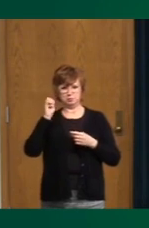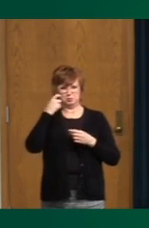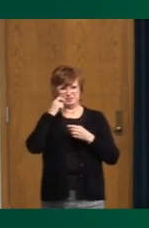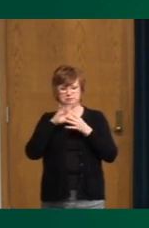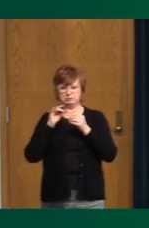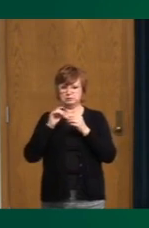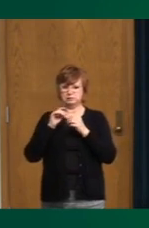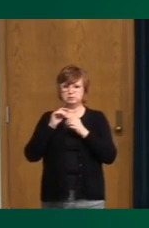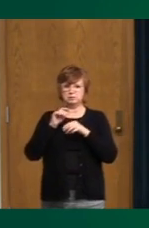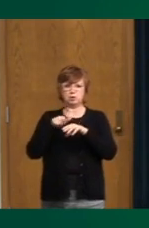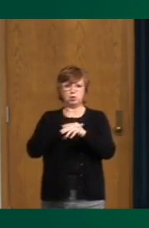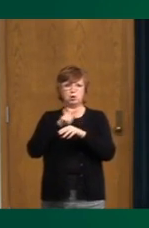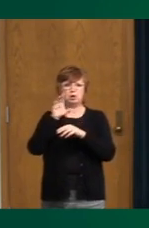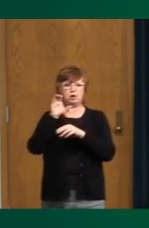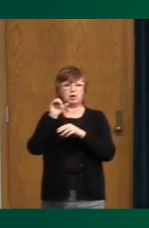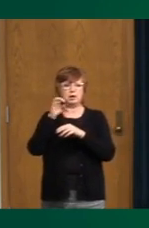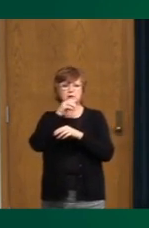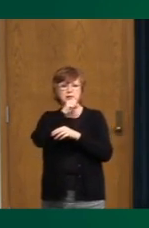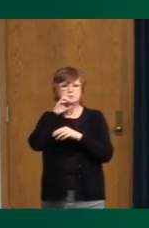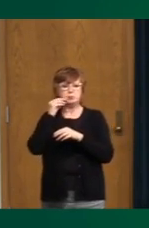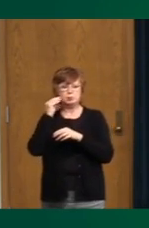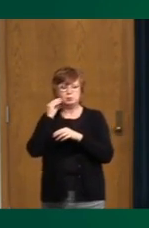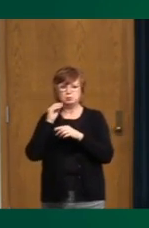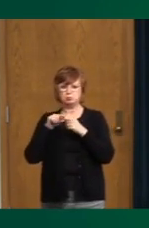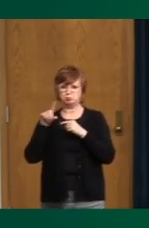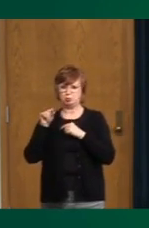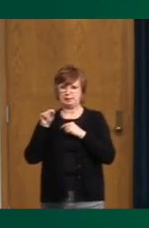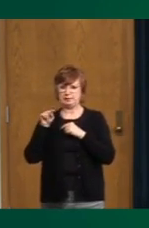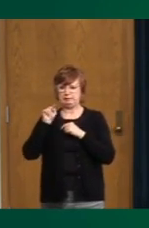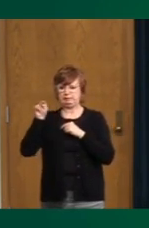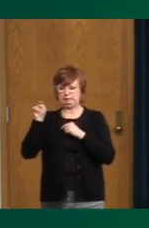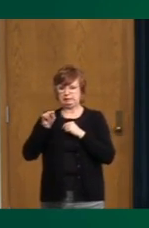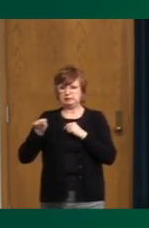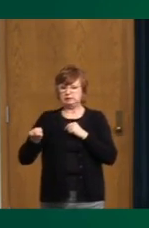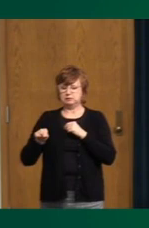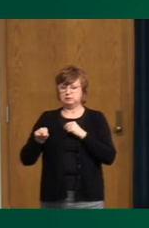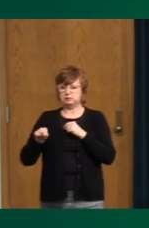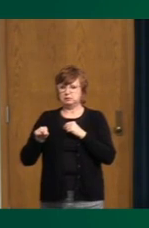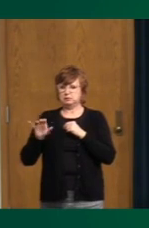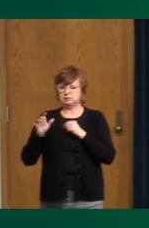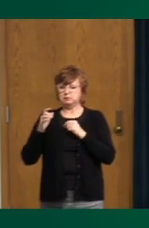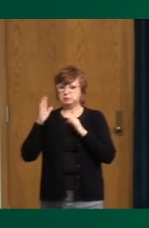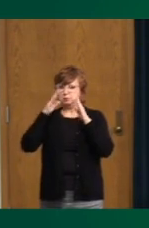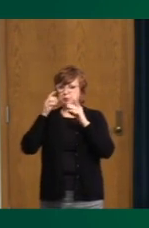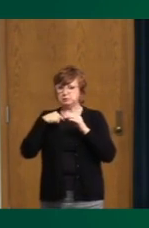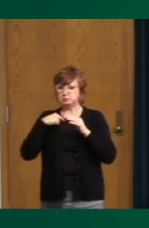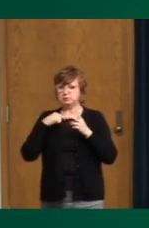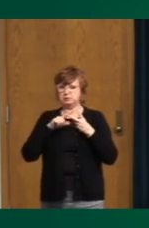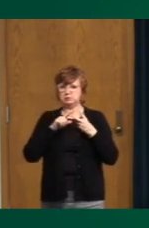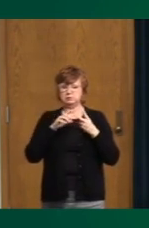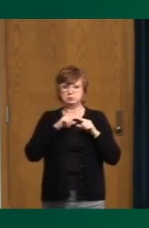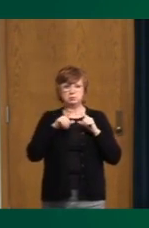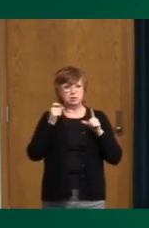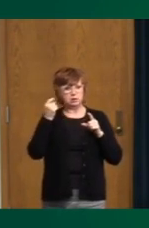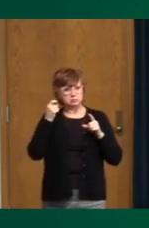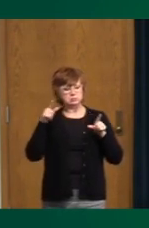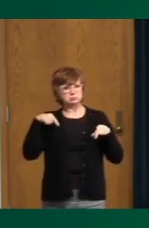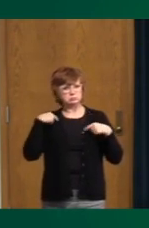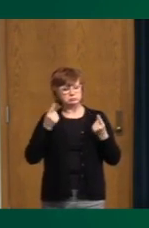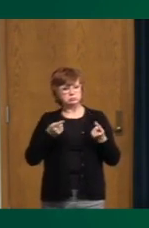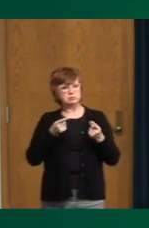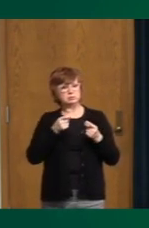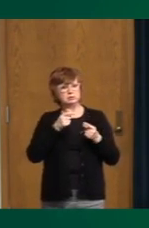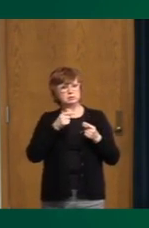13 in the last month alone. So we had many weeks without a single case in a personal care home and assisted living facility. Now the